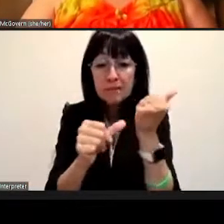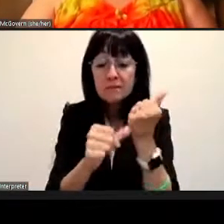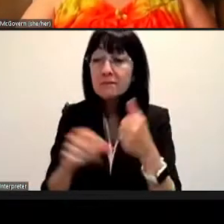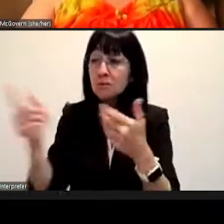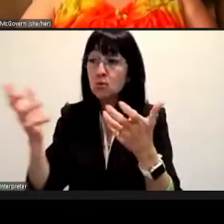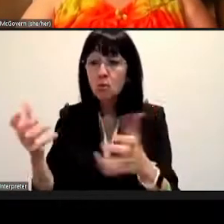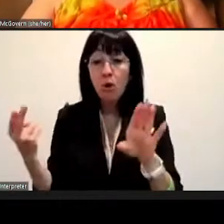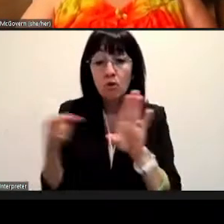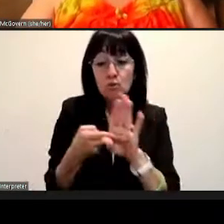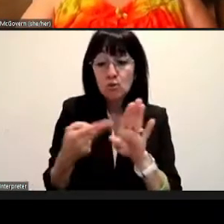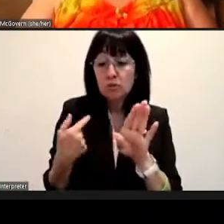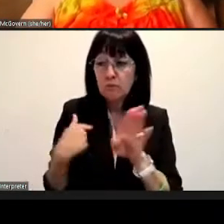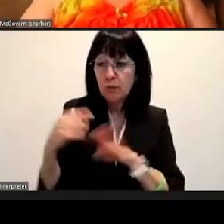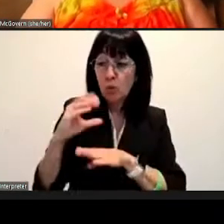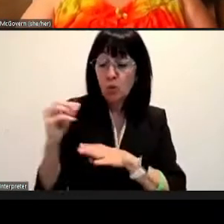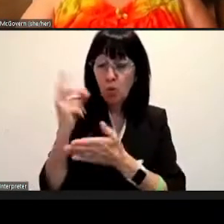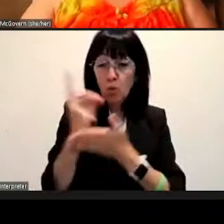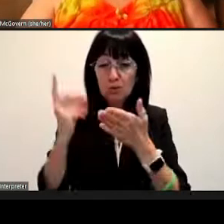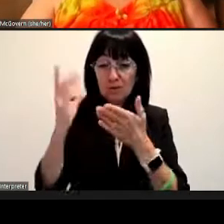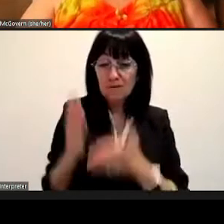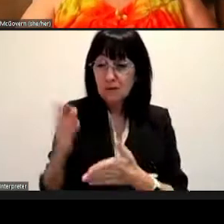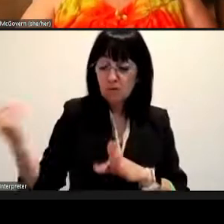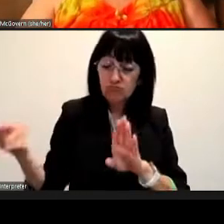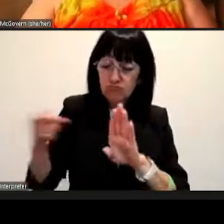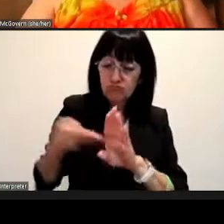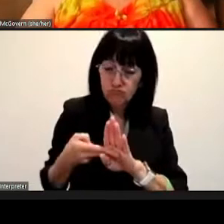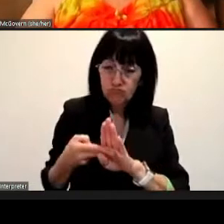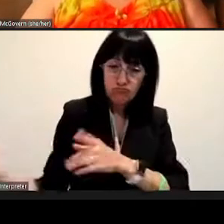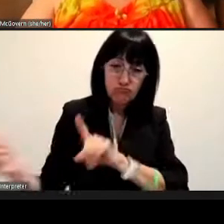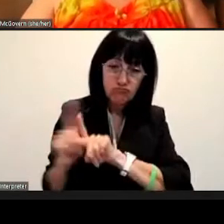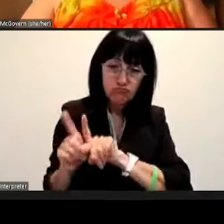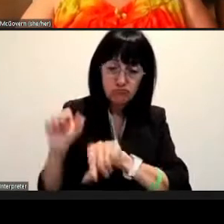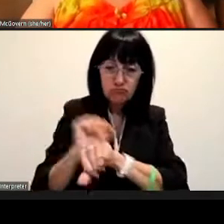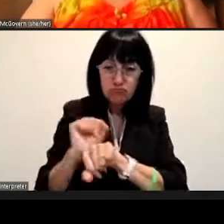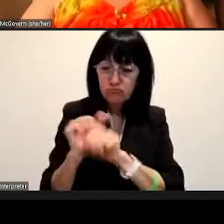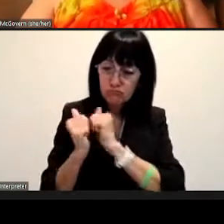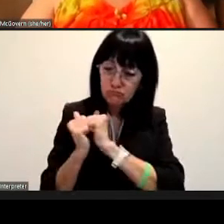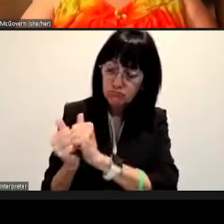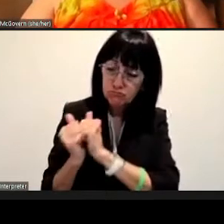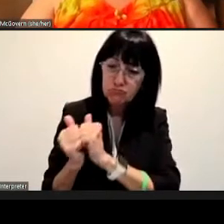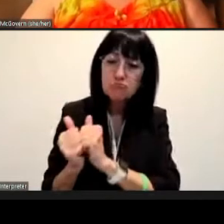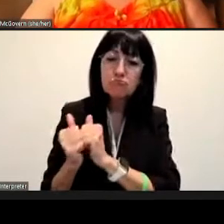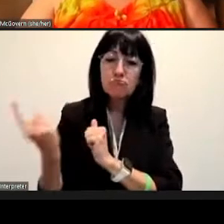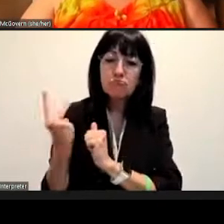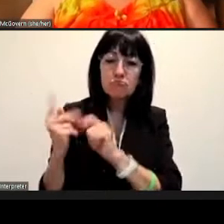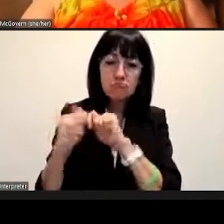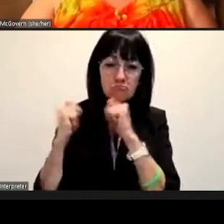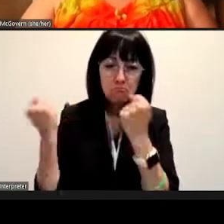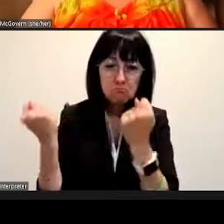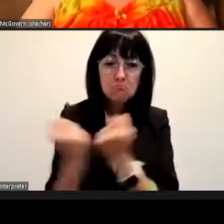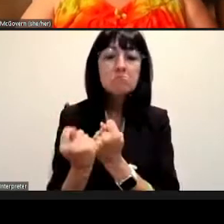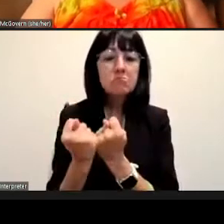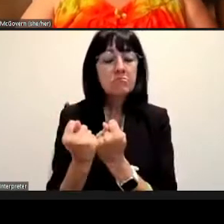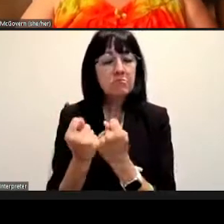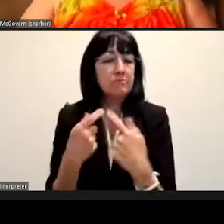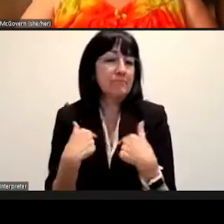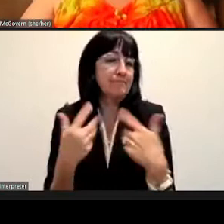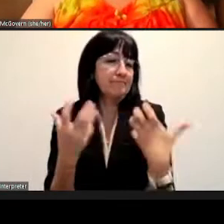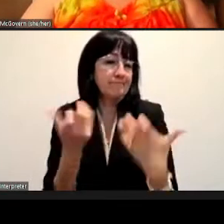I will just be there and we will be a team and make sure that I am part